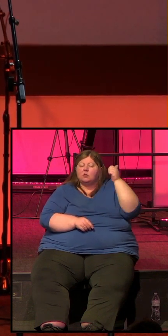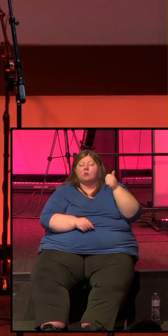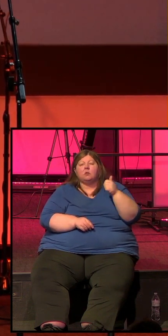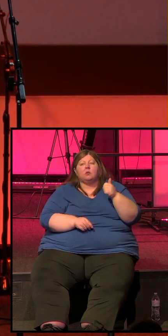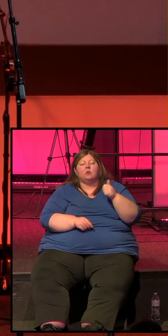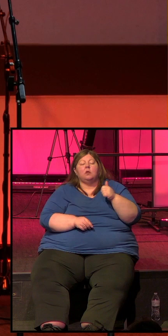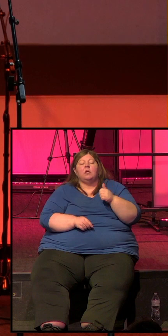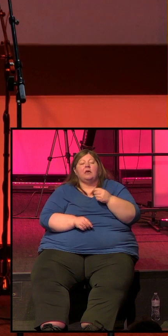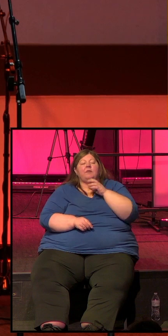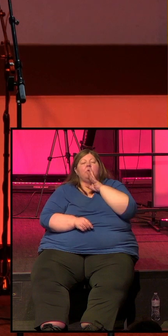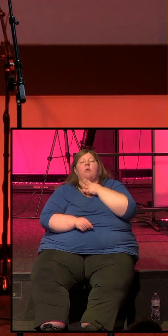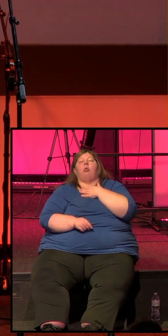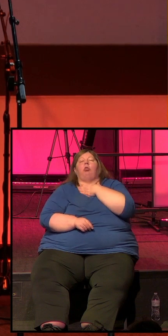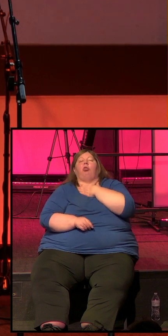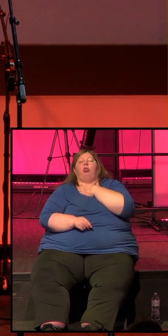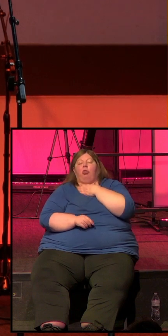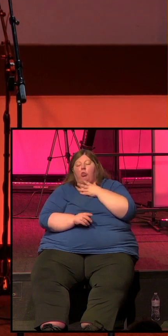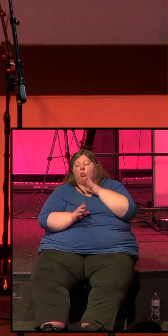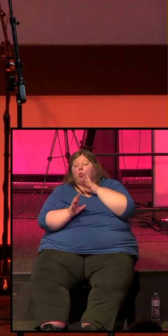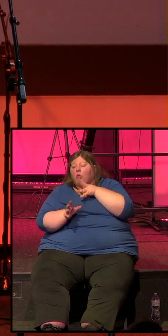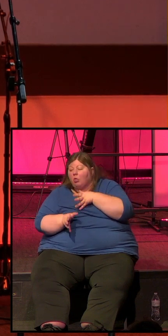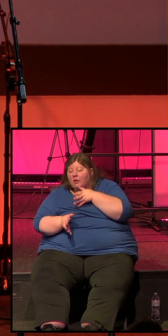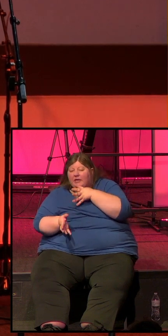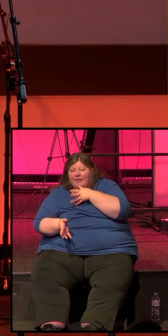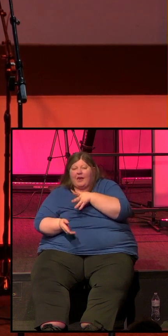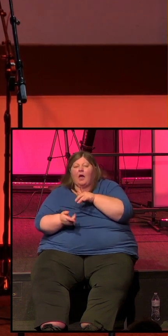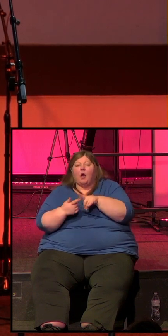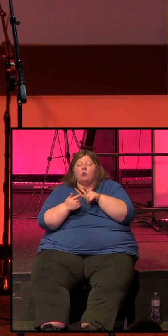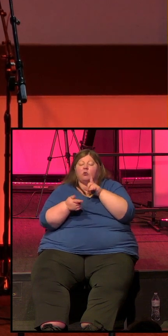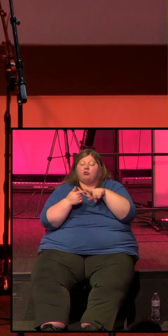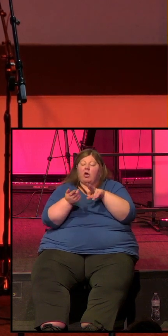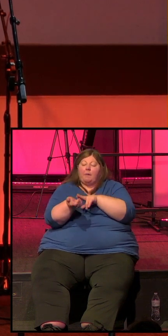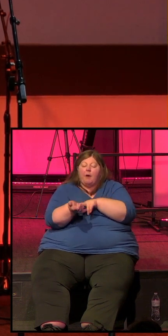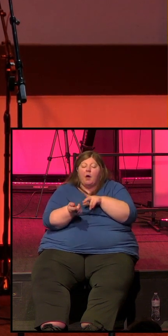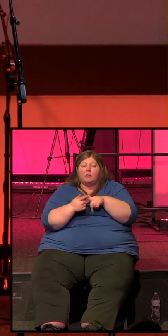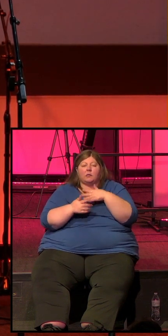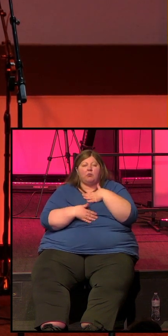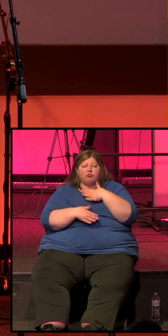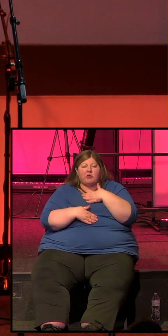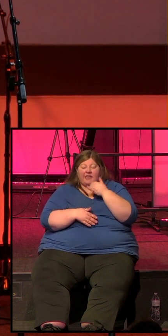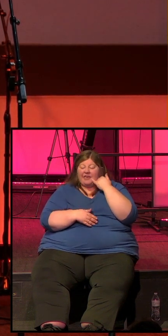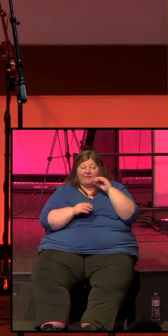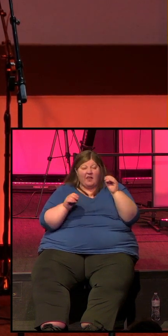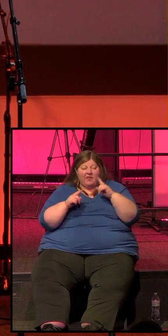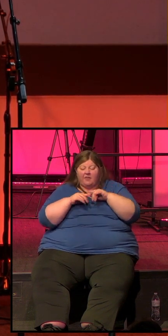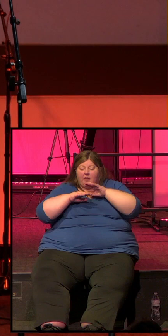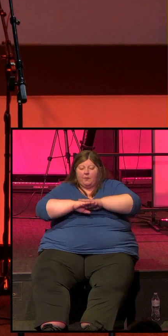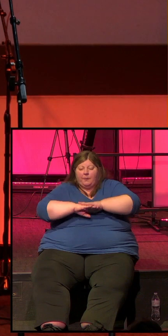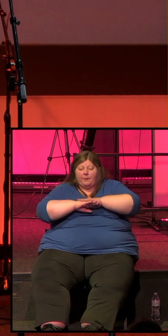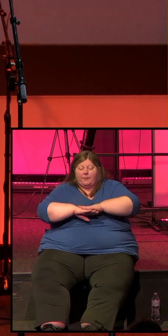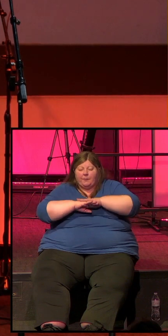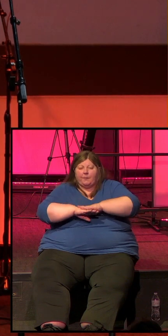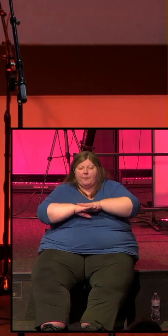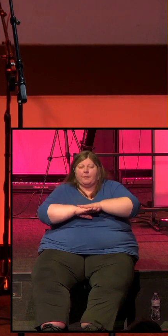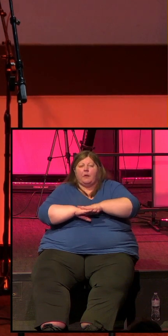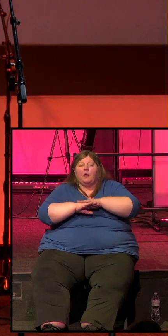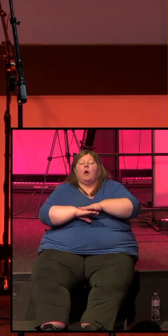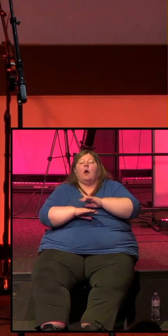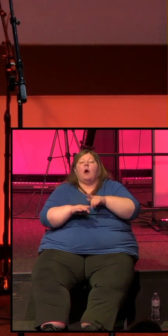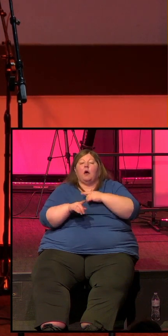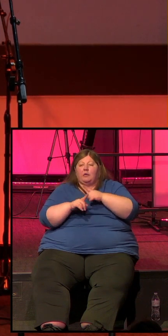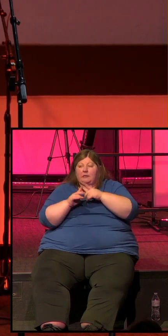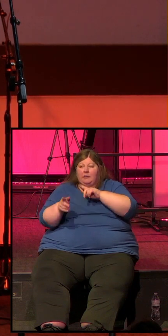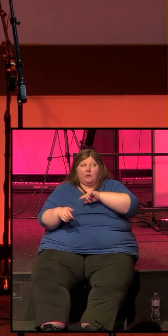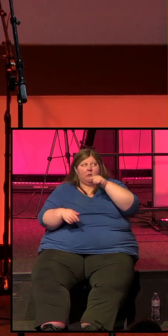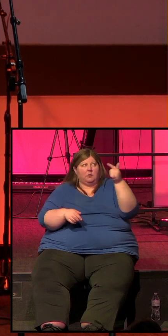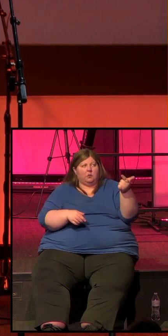out of their mouth or airway. Check for their pulse and breathing if they don't have one. Start doing CPR and then do it until you hand them over